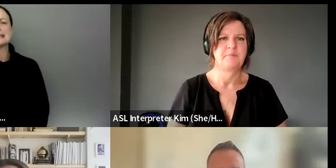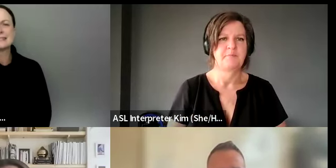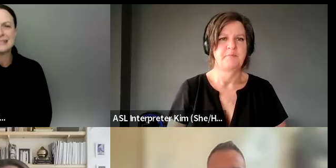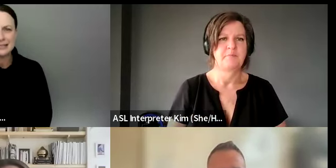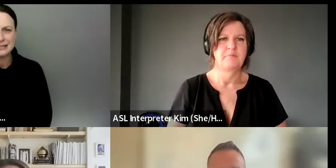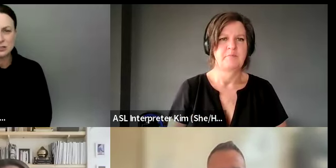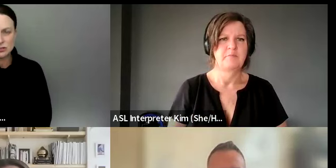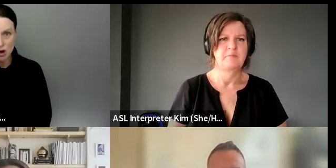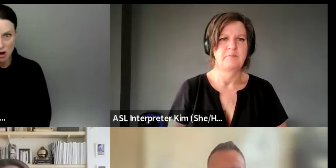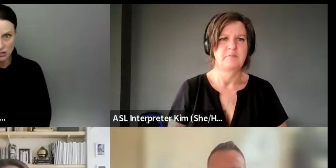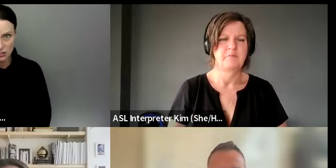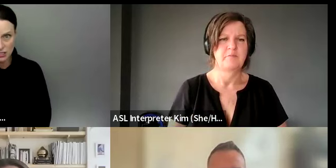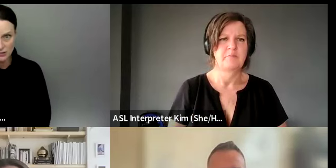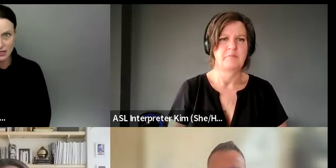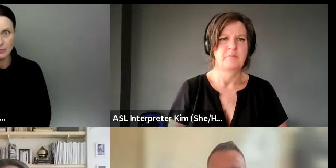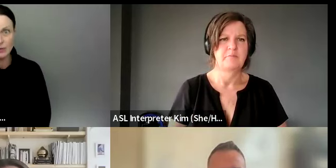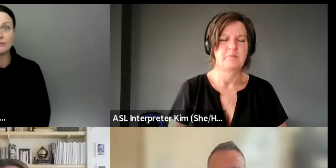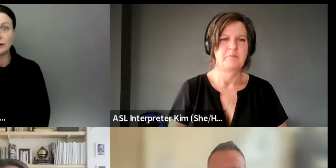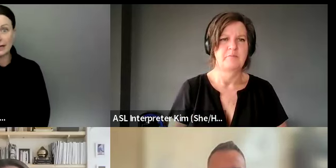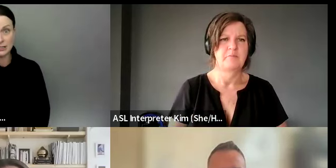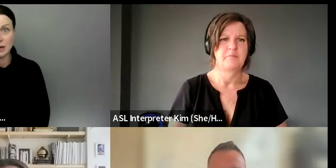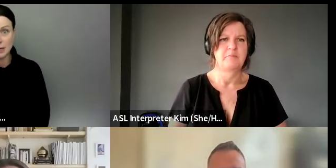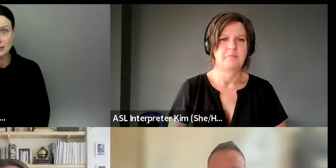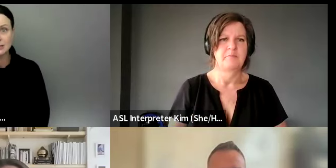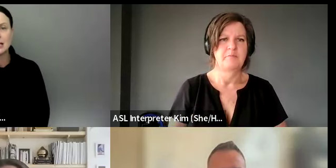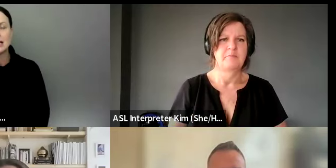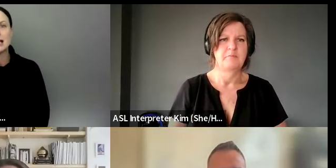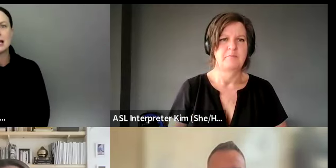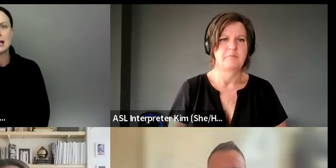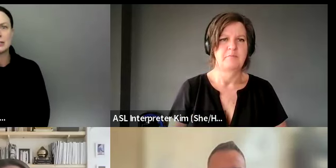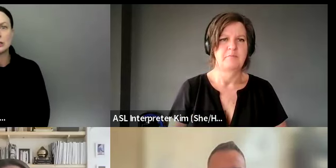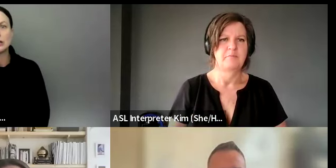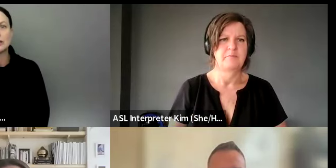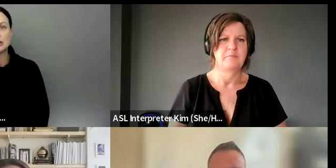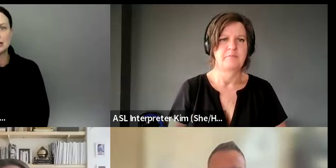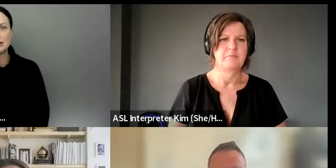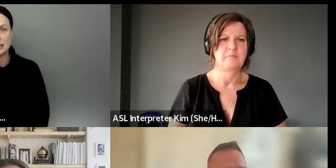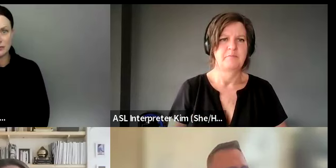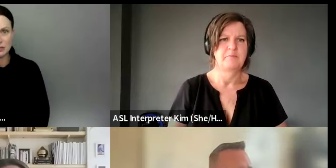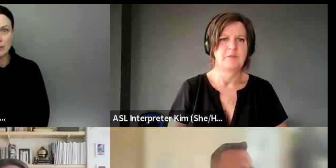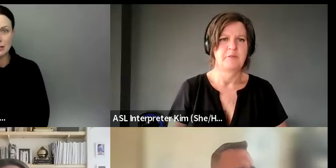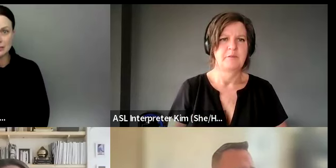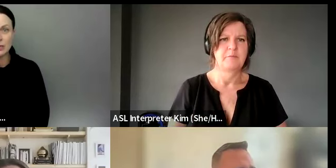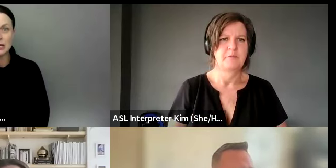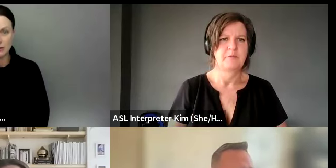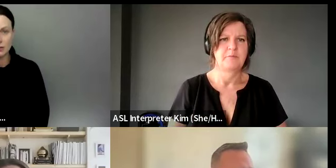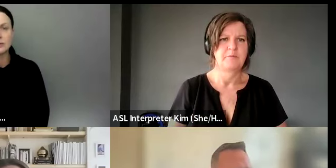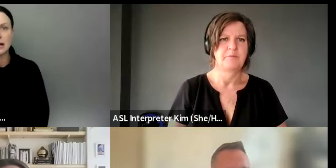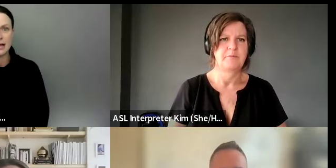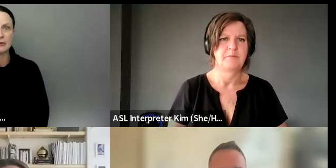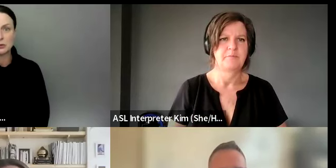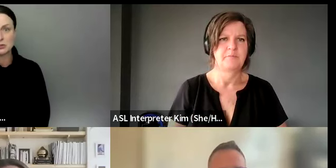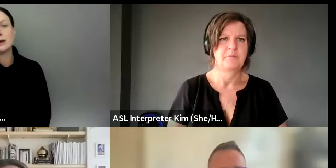yeah, six talks on varying topics. And you can look at the agenda and see the different topics that we